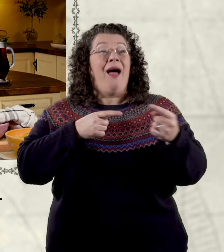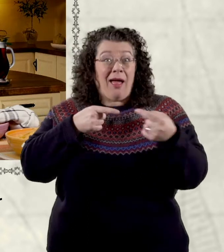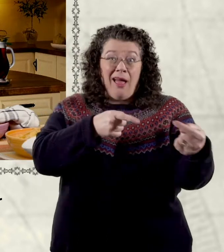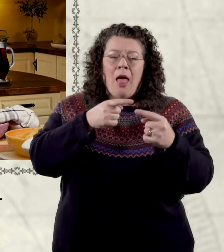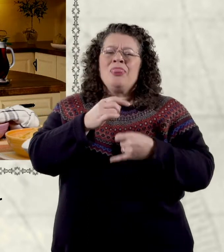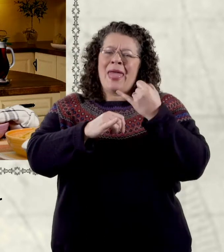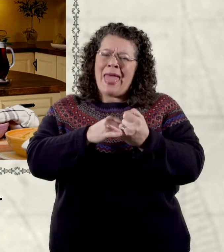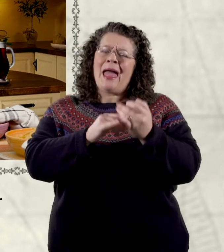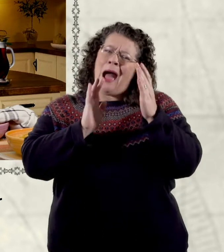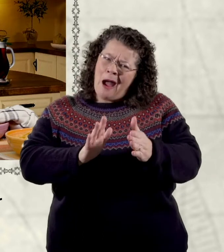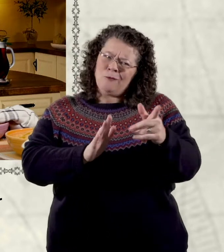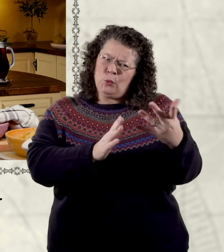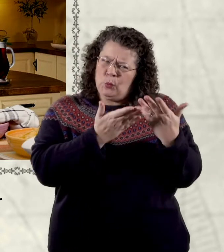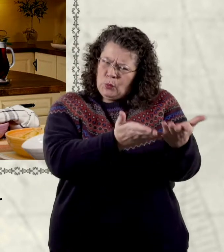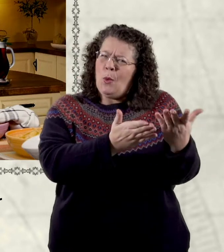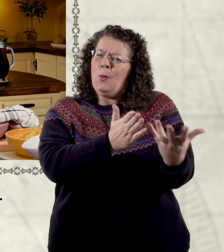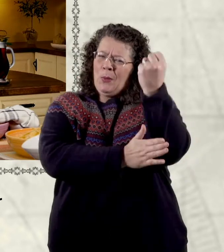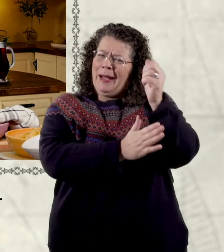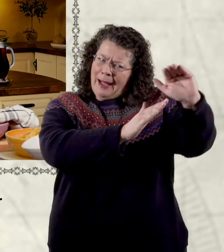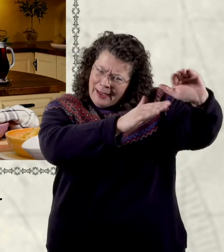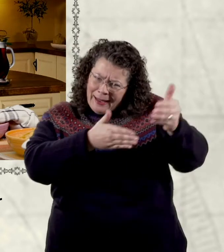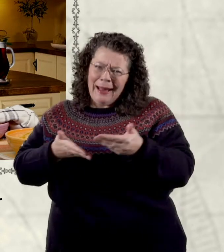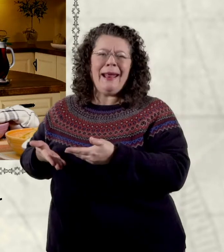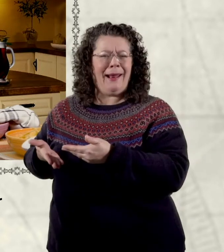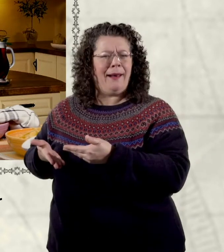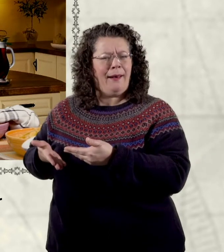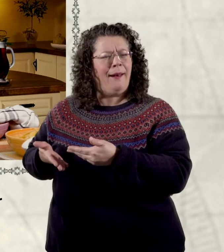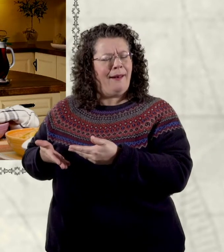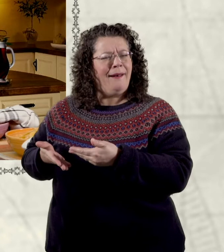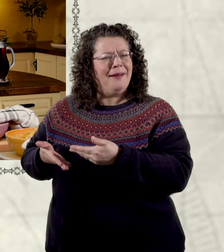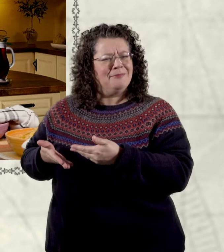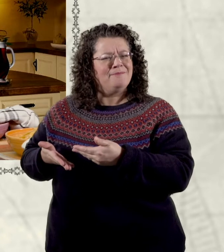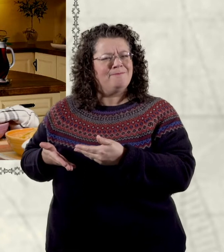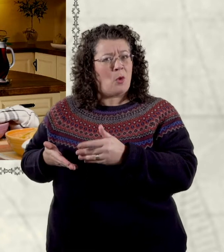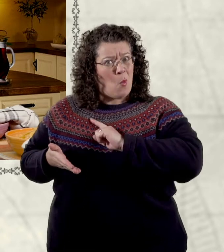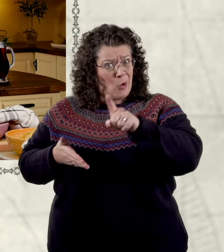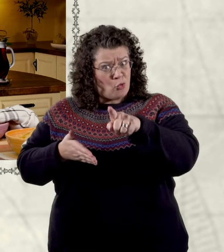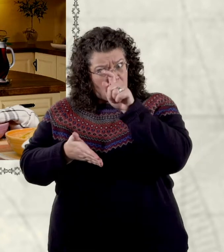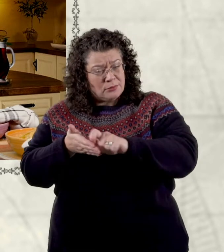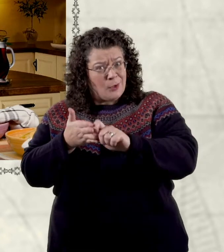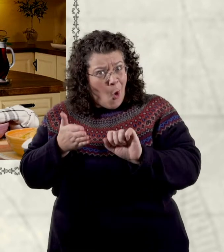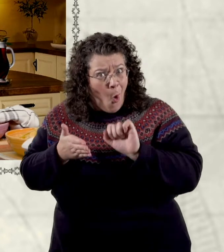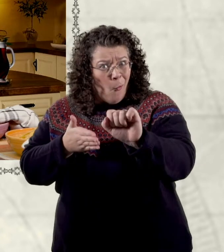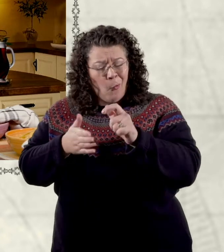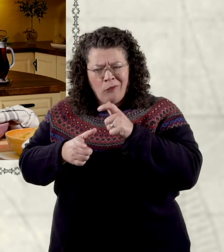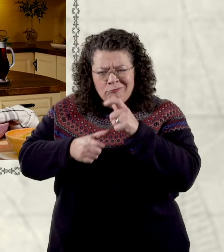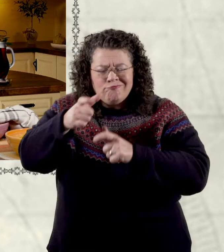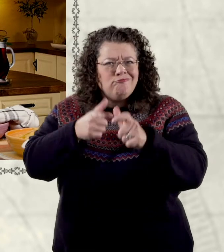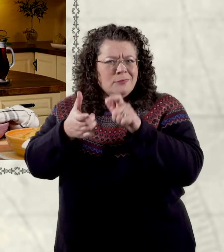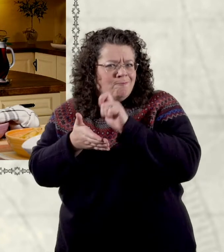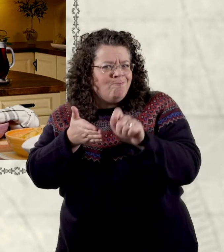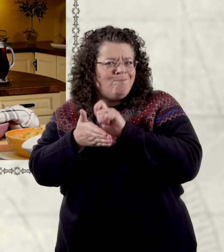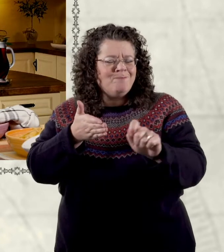they'll always let her win in the end and invite her in. Why don't you try writing your own